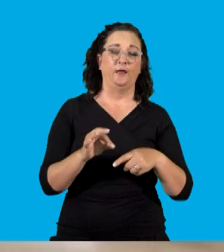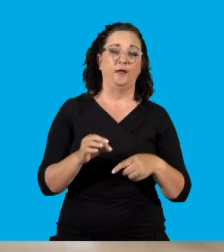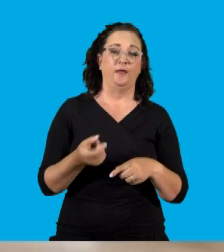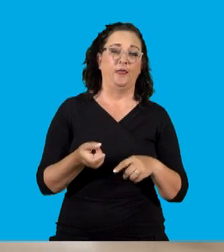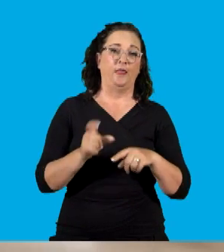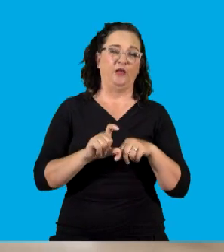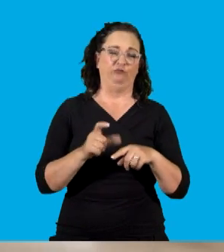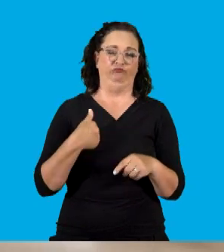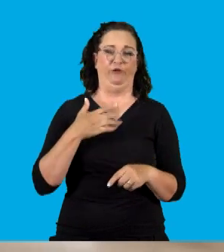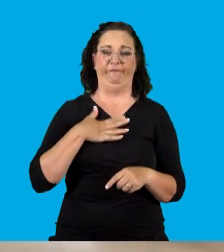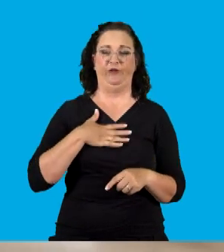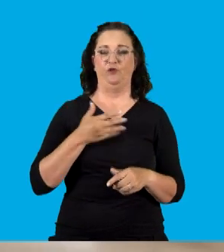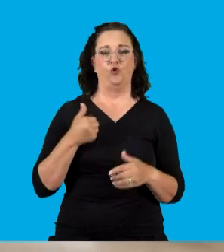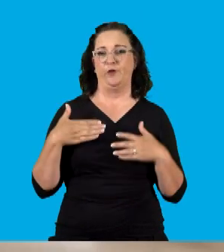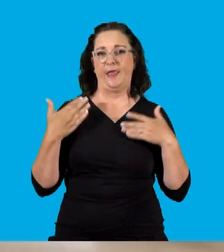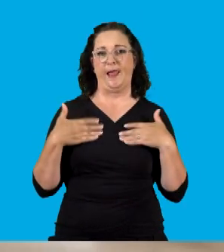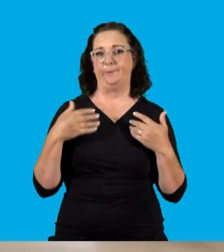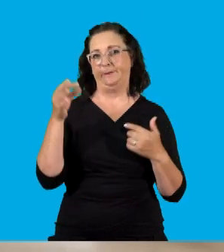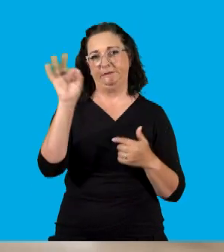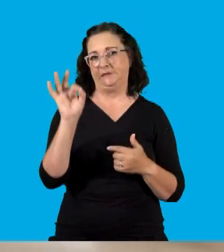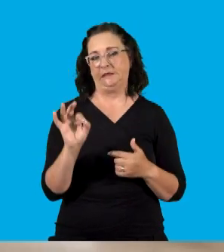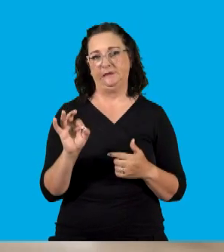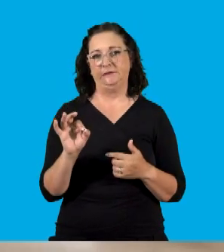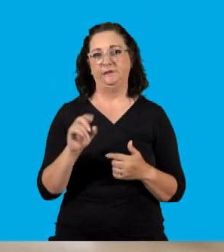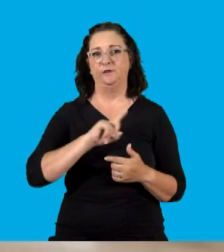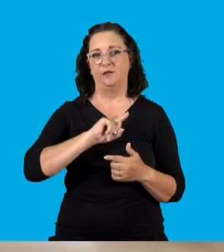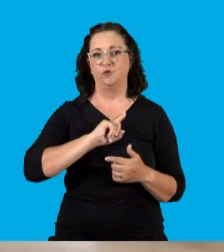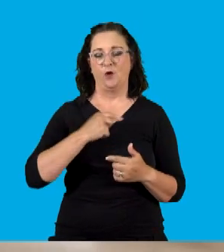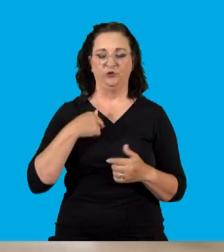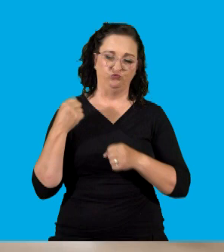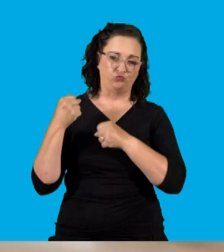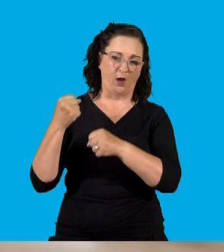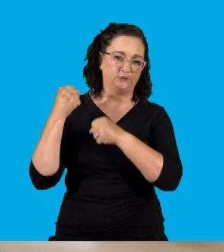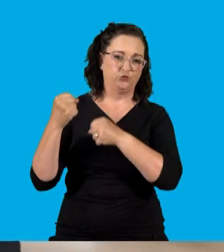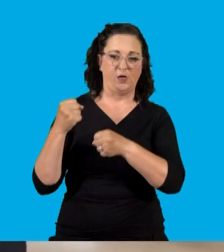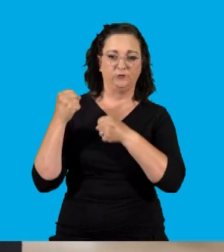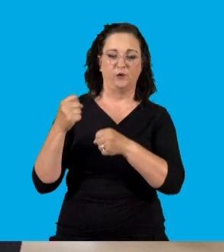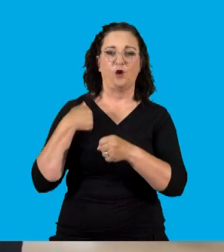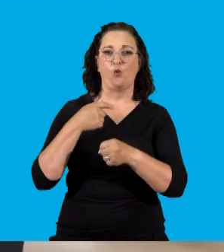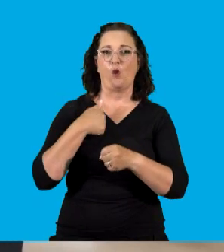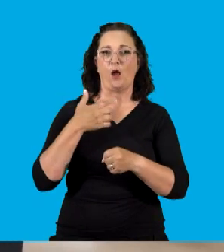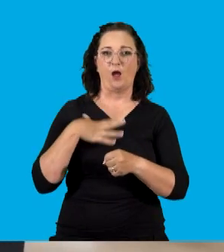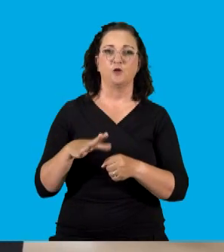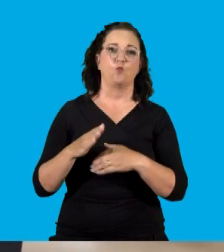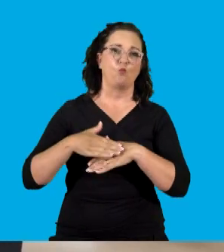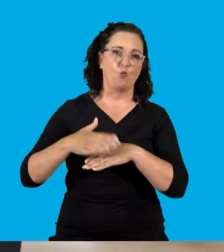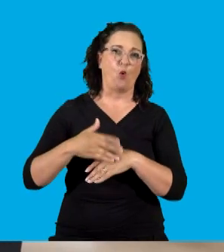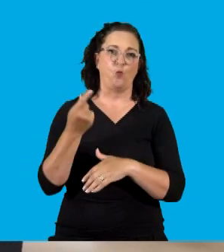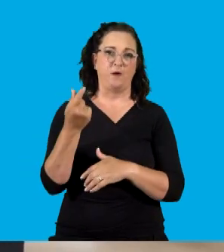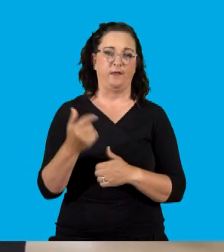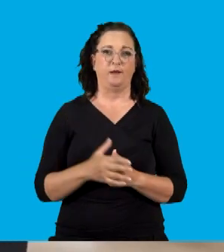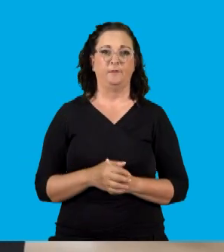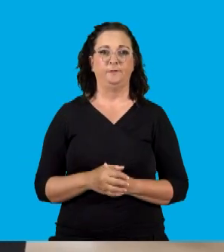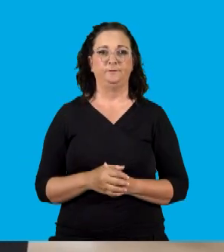by the employer. Now they feel that it's less money. They are unhappy about that. Then they go to the streets and do what? And strike and